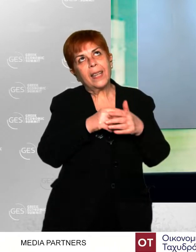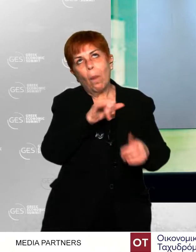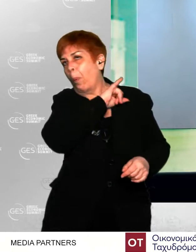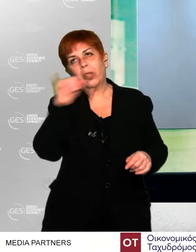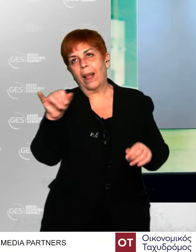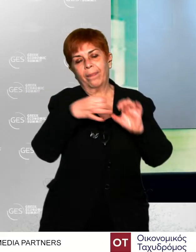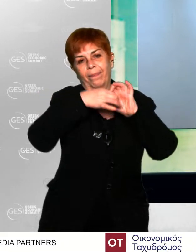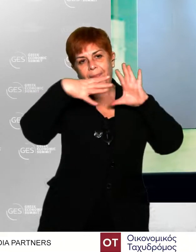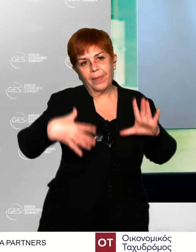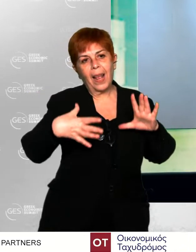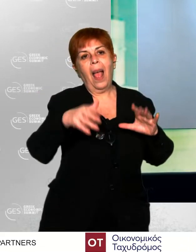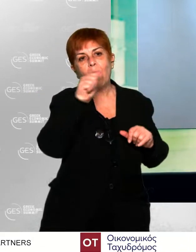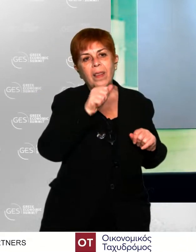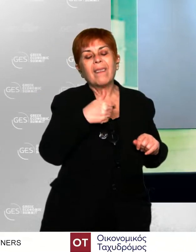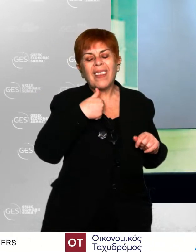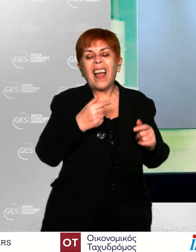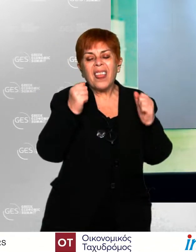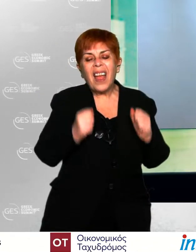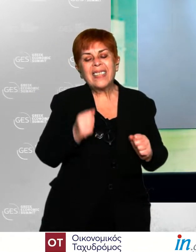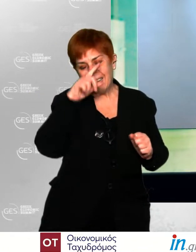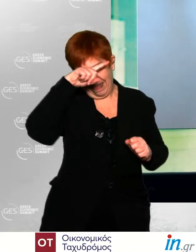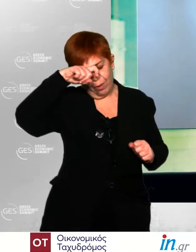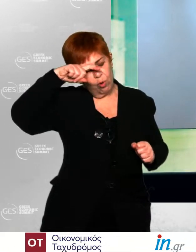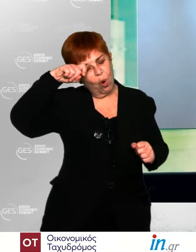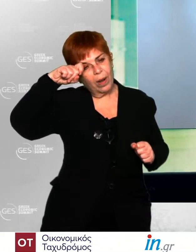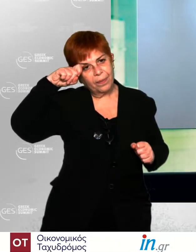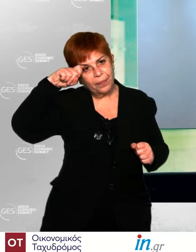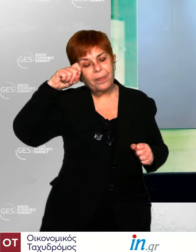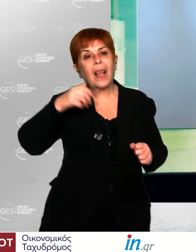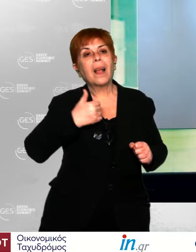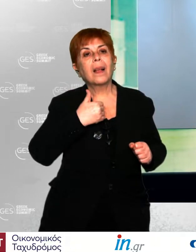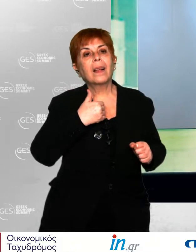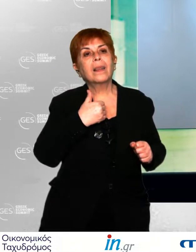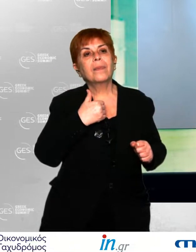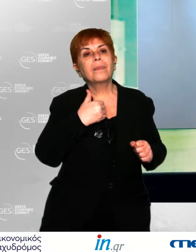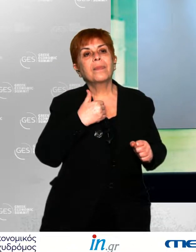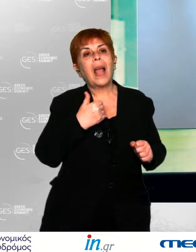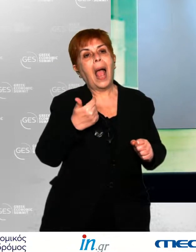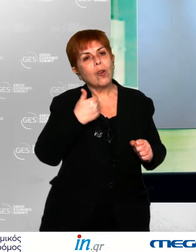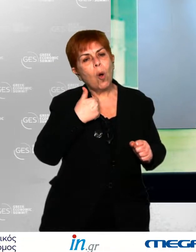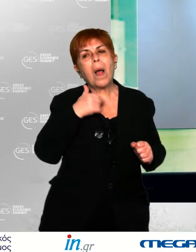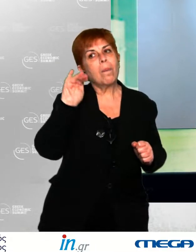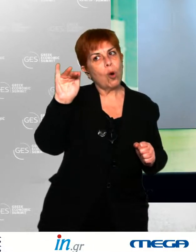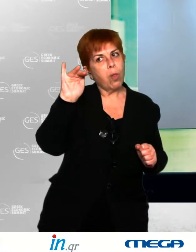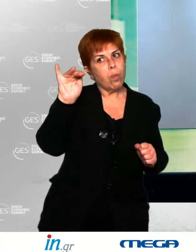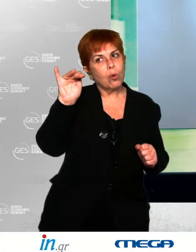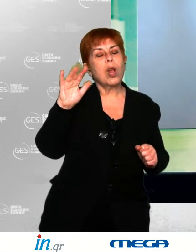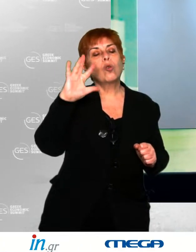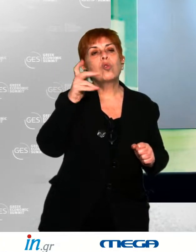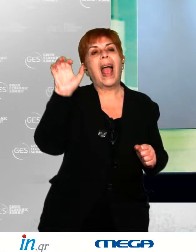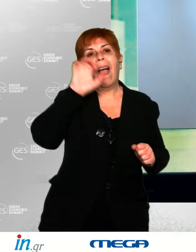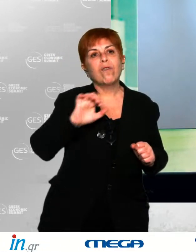warn the European institutions against sort of declaring